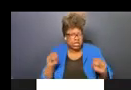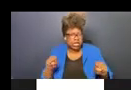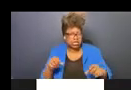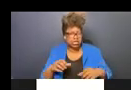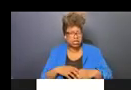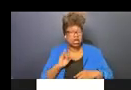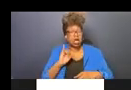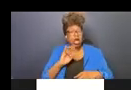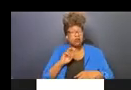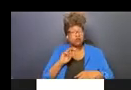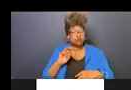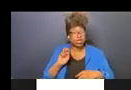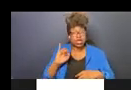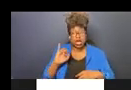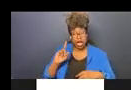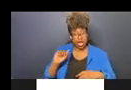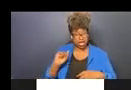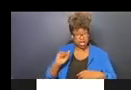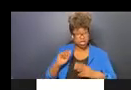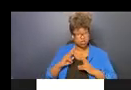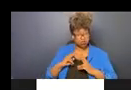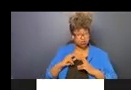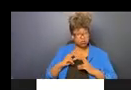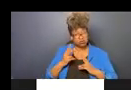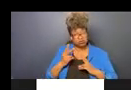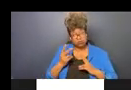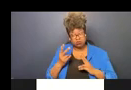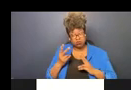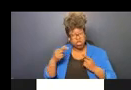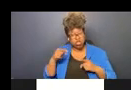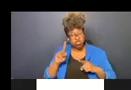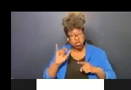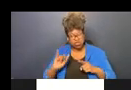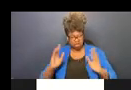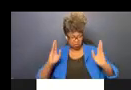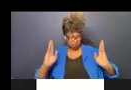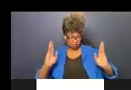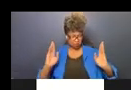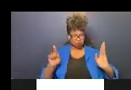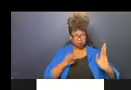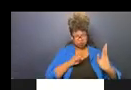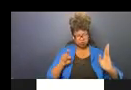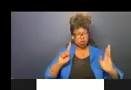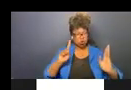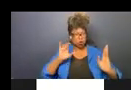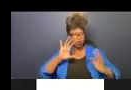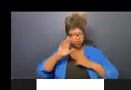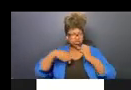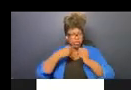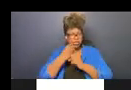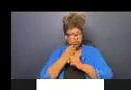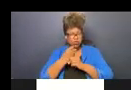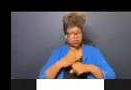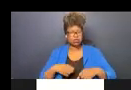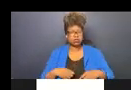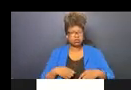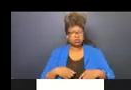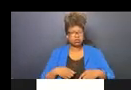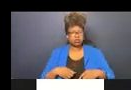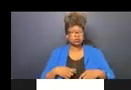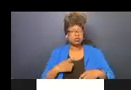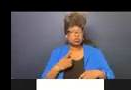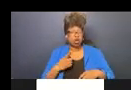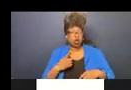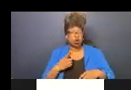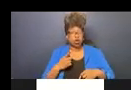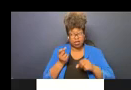Ida were both, you know, sort of in that vicinity or met or exceeded. And you can have the same thing happen